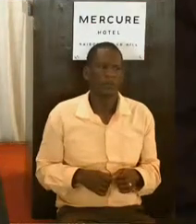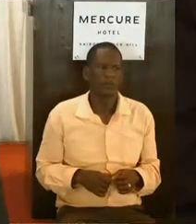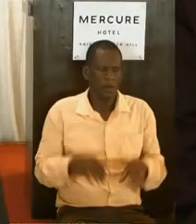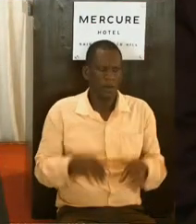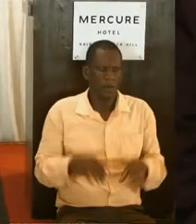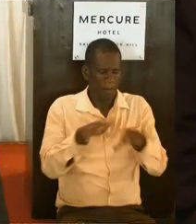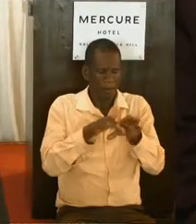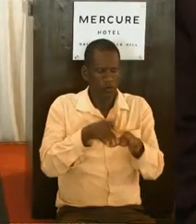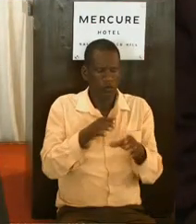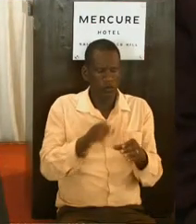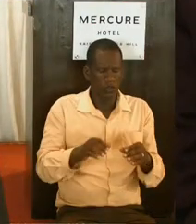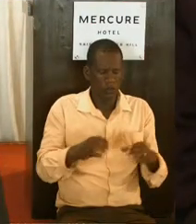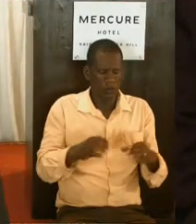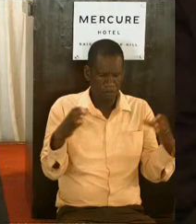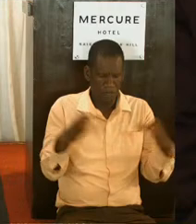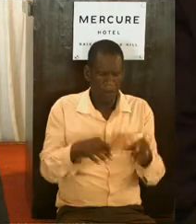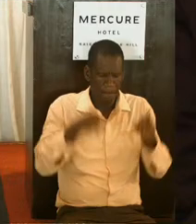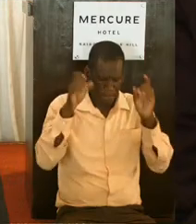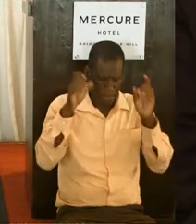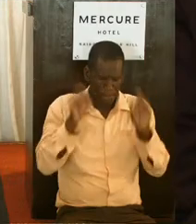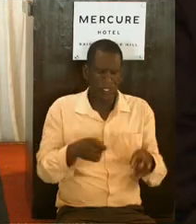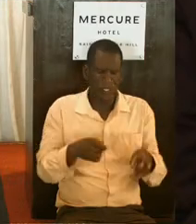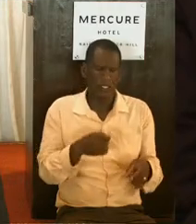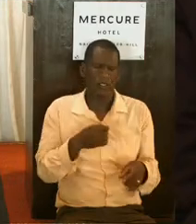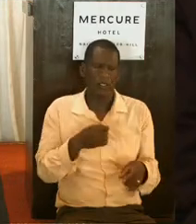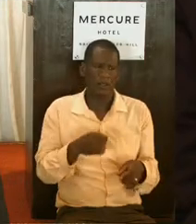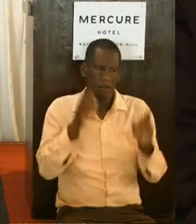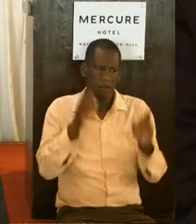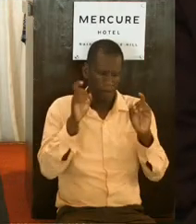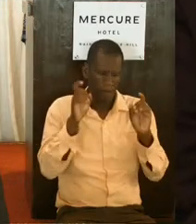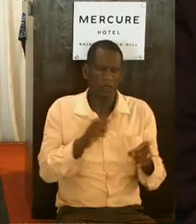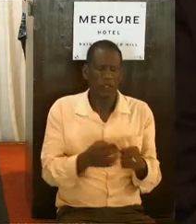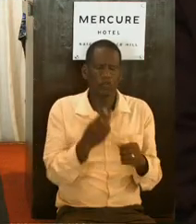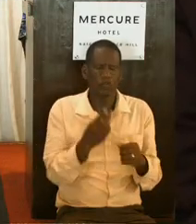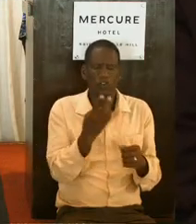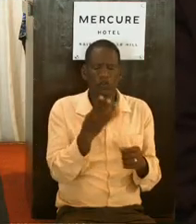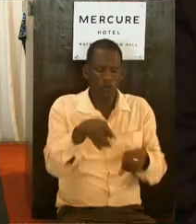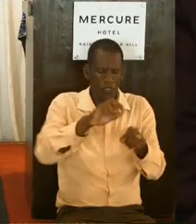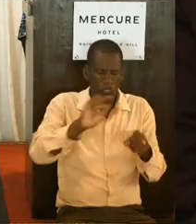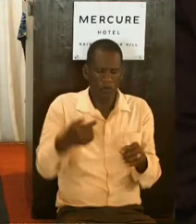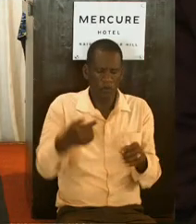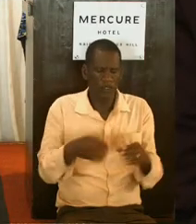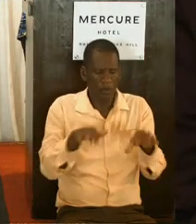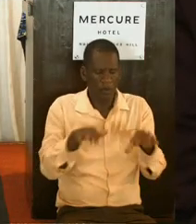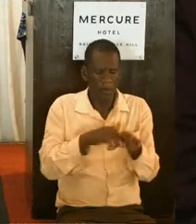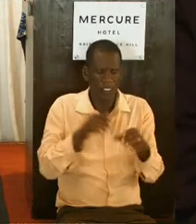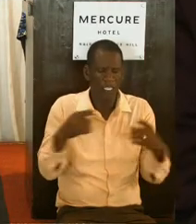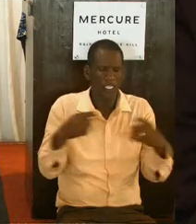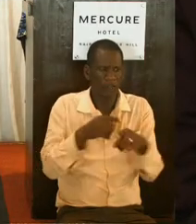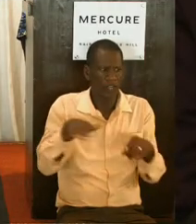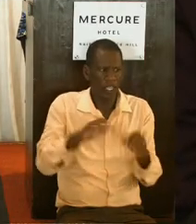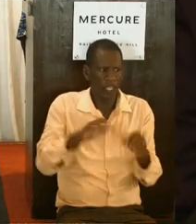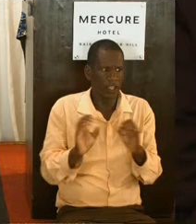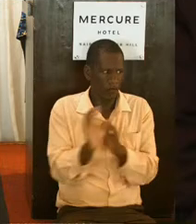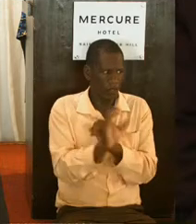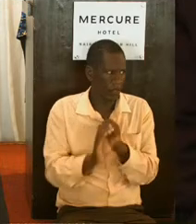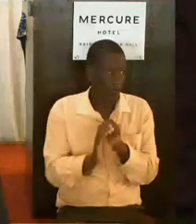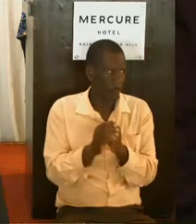the membership has to be 24 000 members across the country